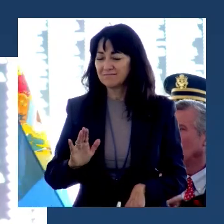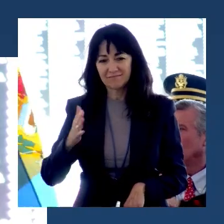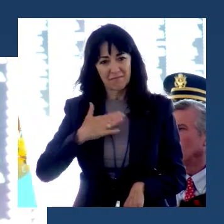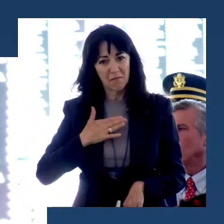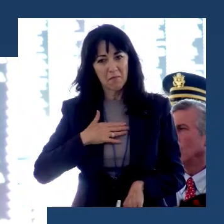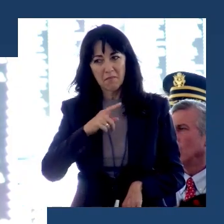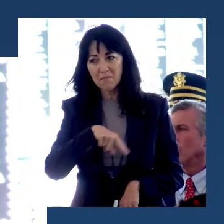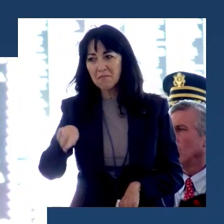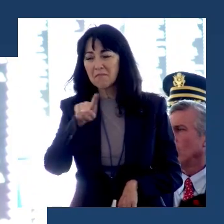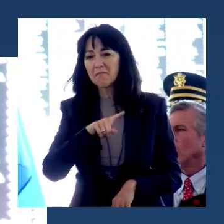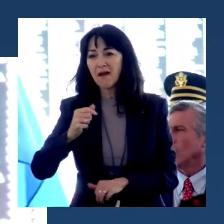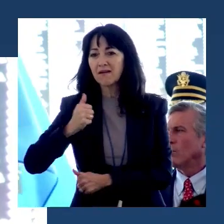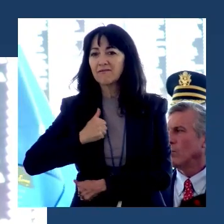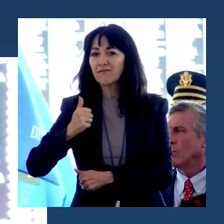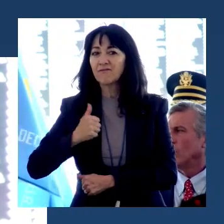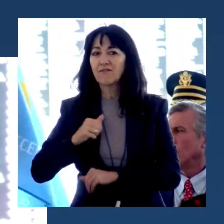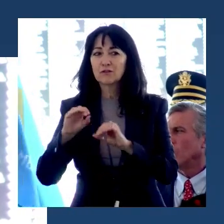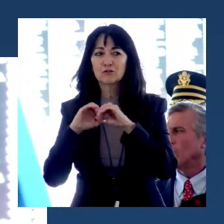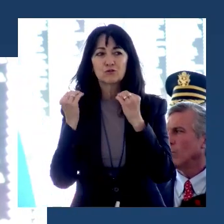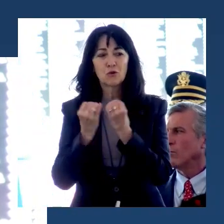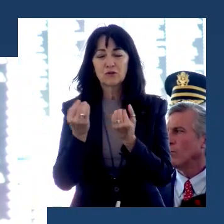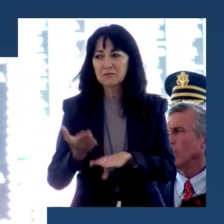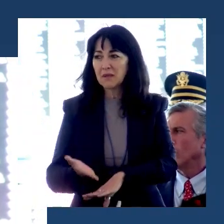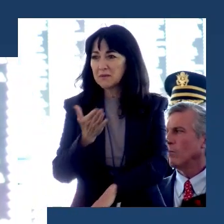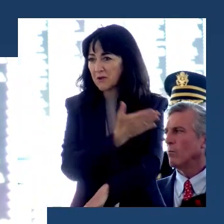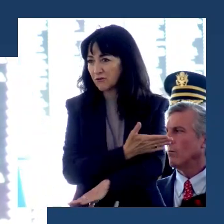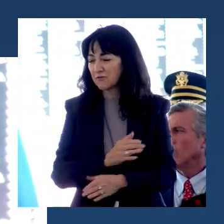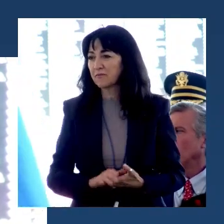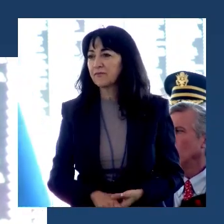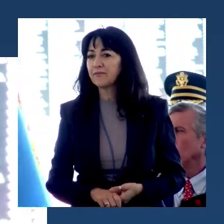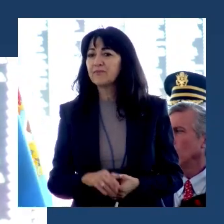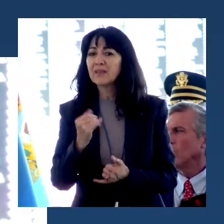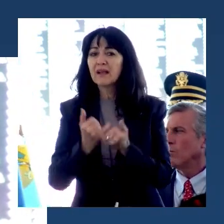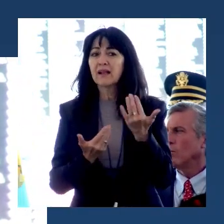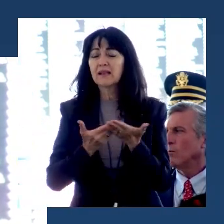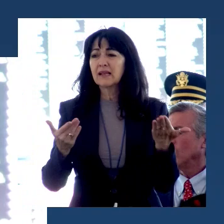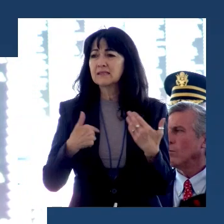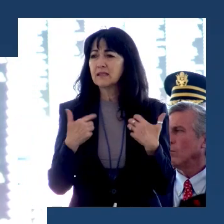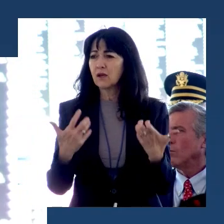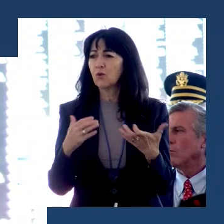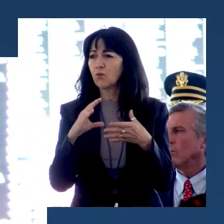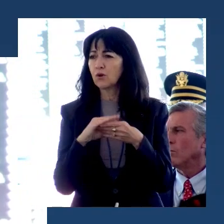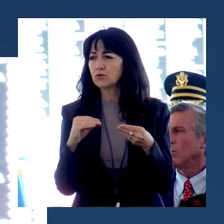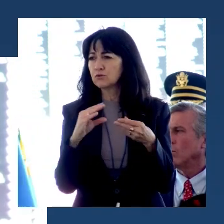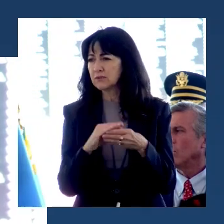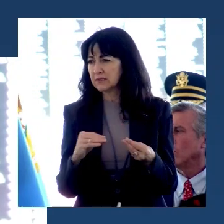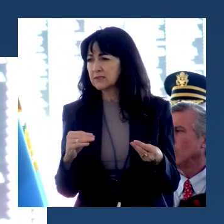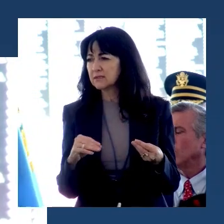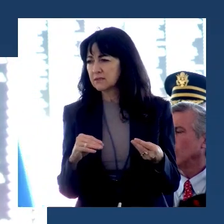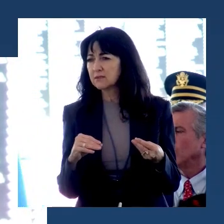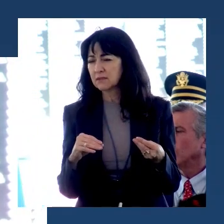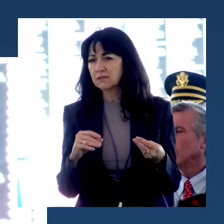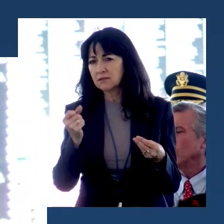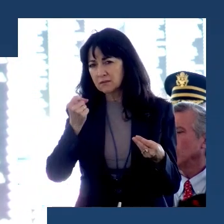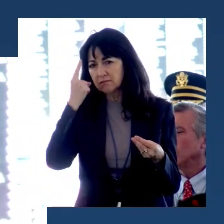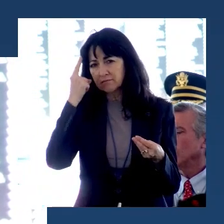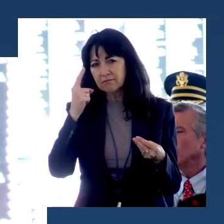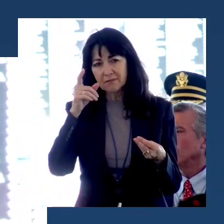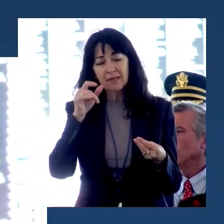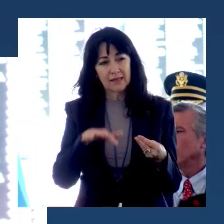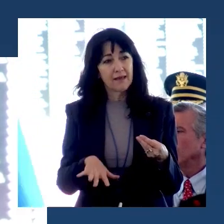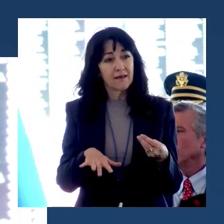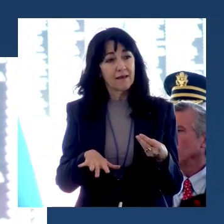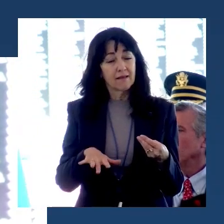families. Last thing I want to say is, I like to say inadversity lies opportunity. That's Albert